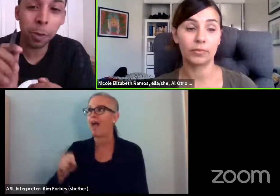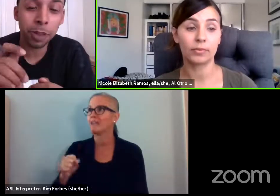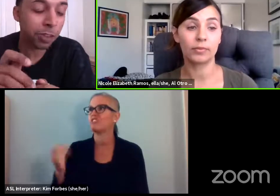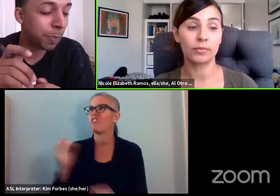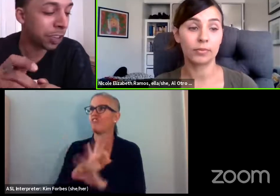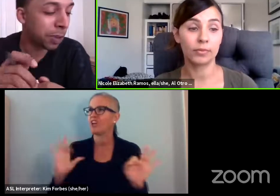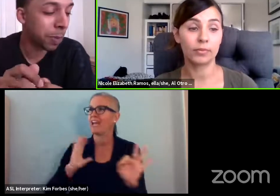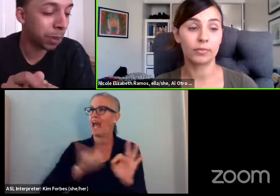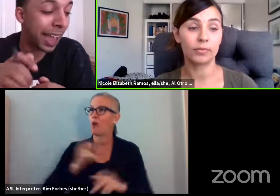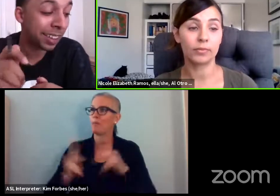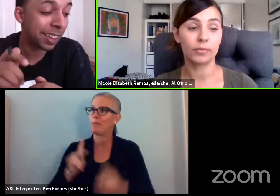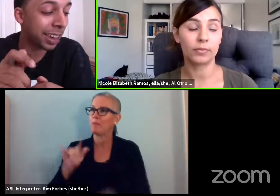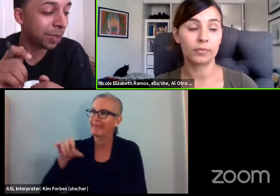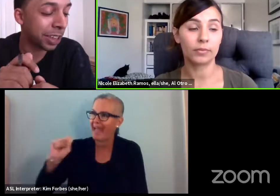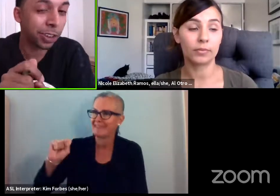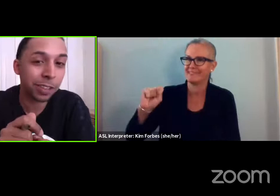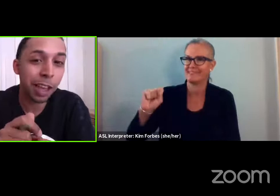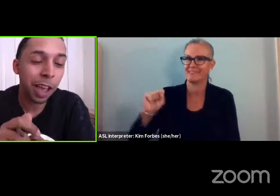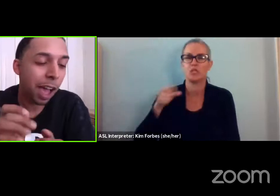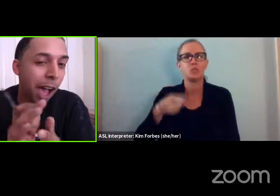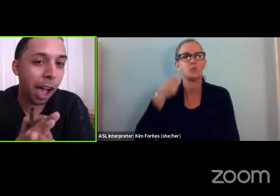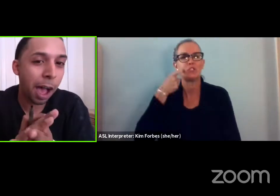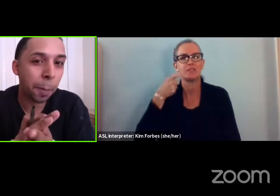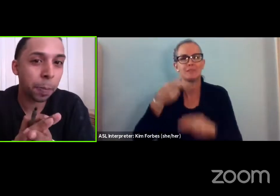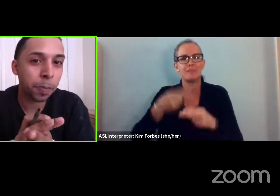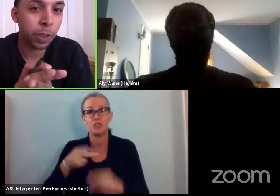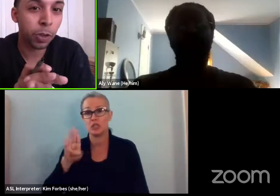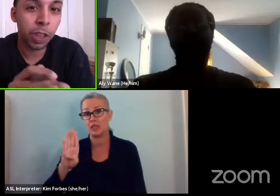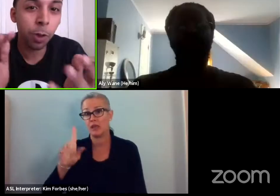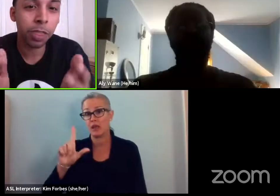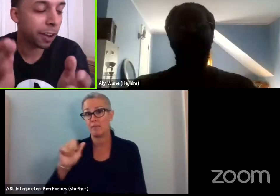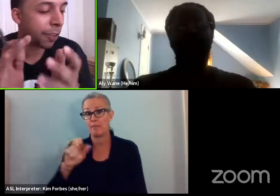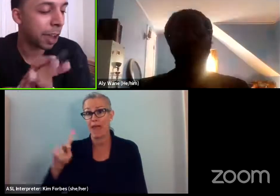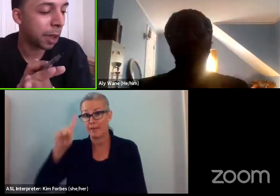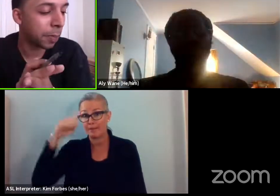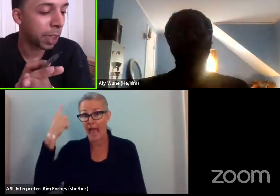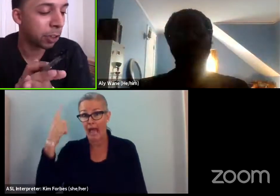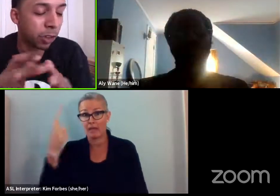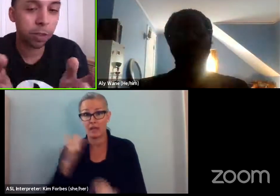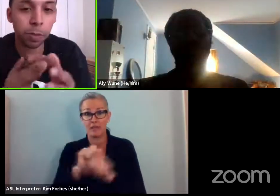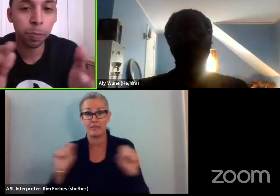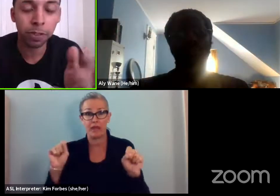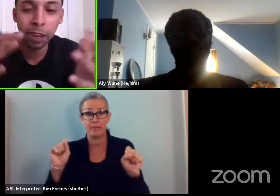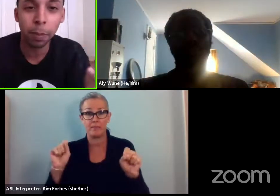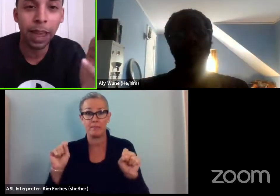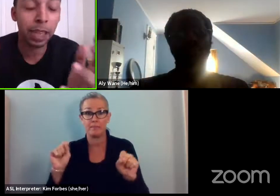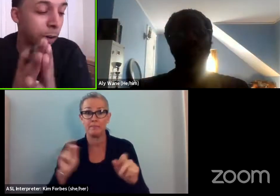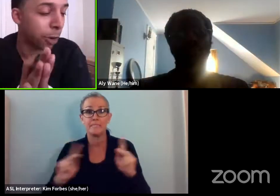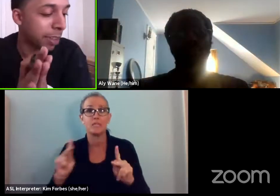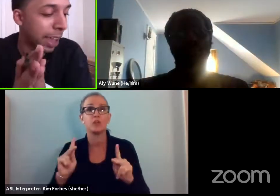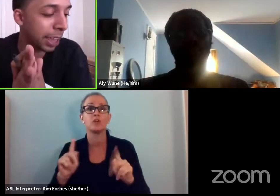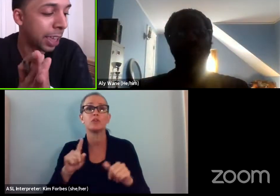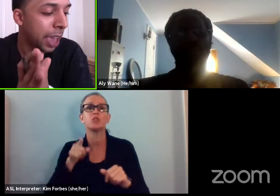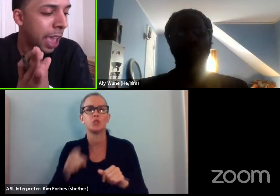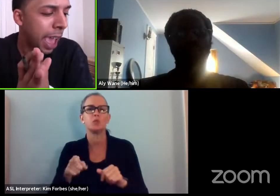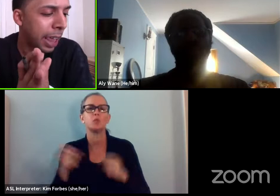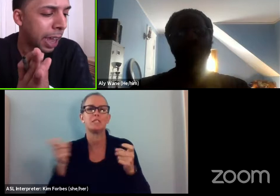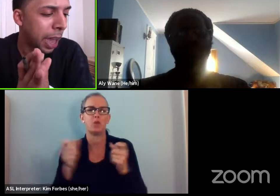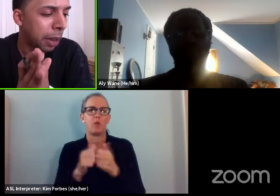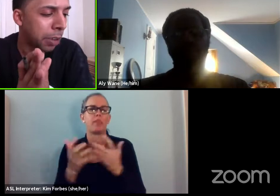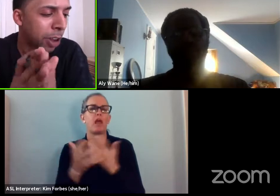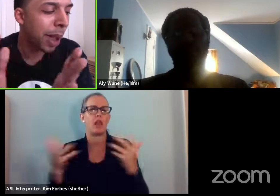talk to you. We just mentioned black asylum seekers. You deal with a lot of issues pertaining to black immigrants, Ali.